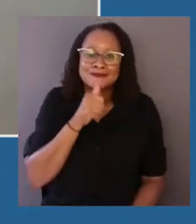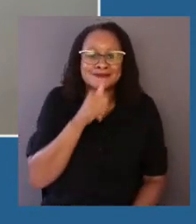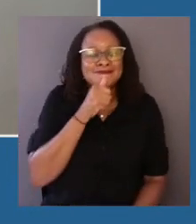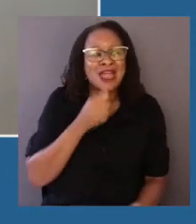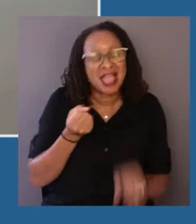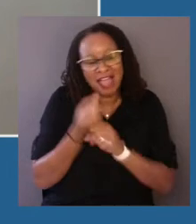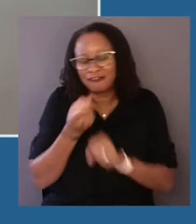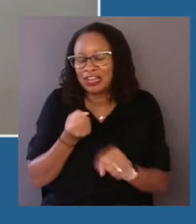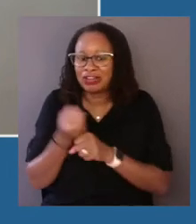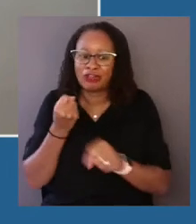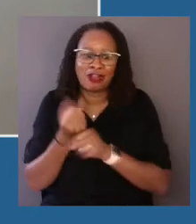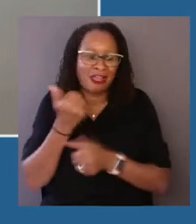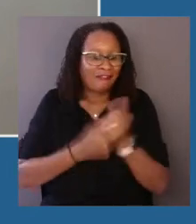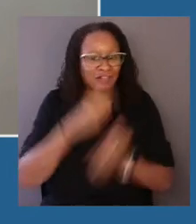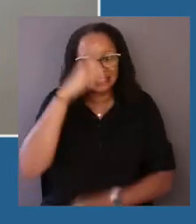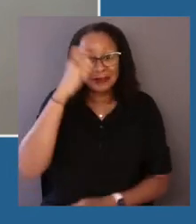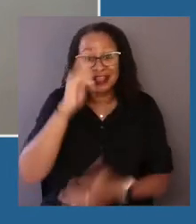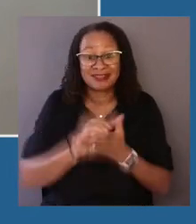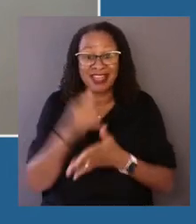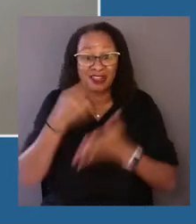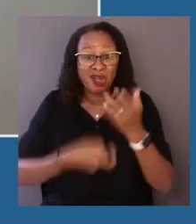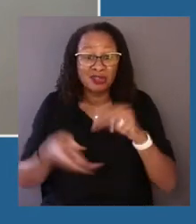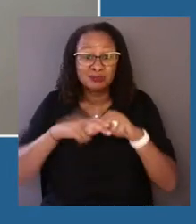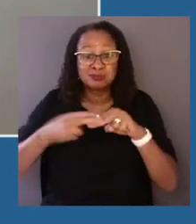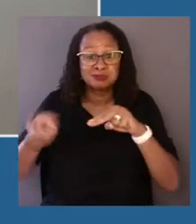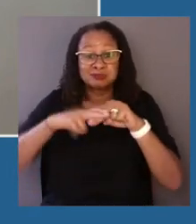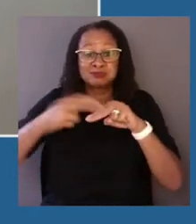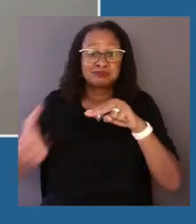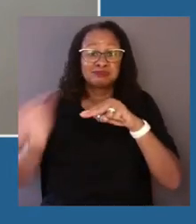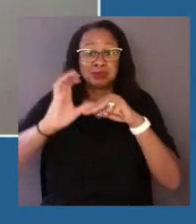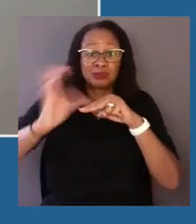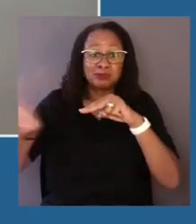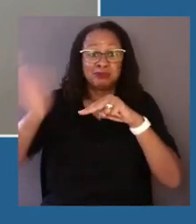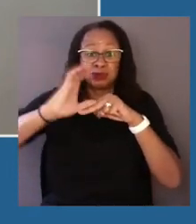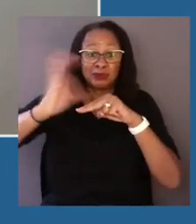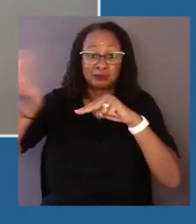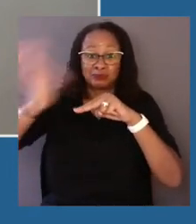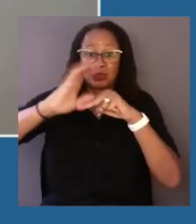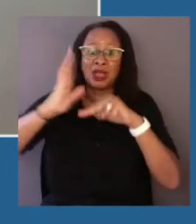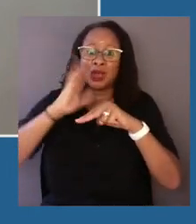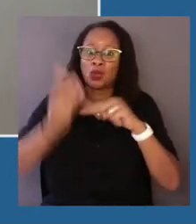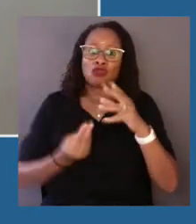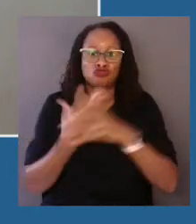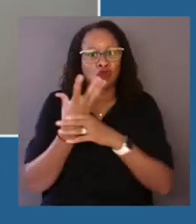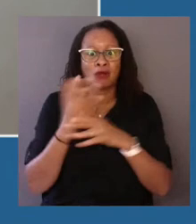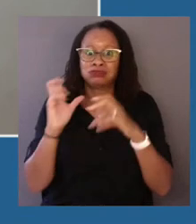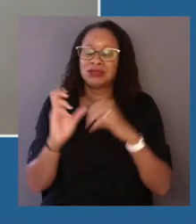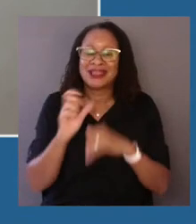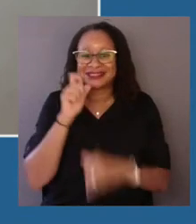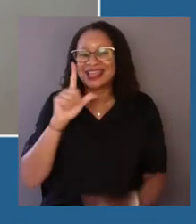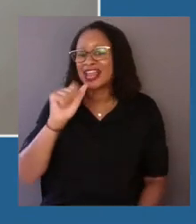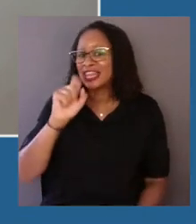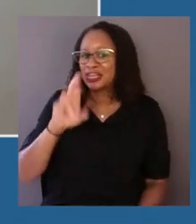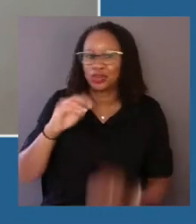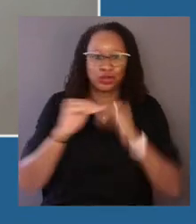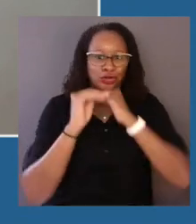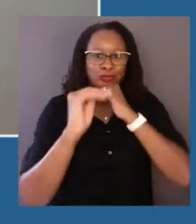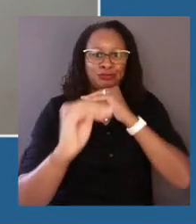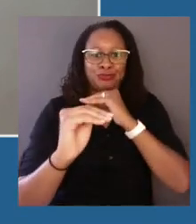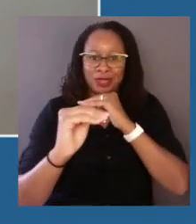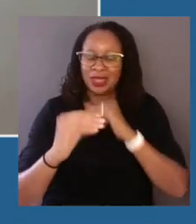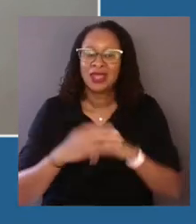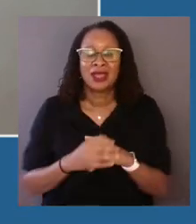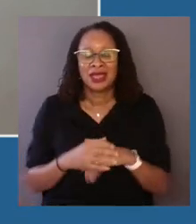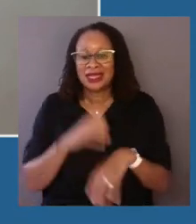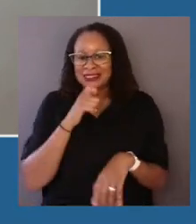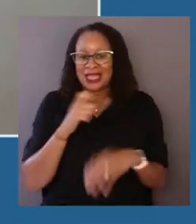summer, these costs are projected to grow exponentially in the future. It's not a linear problem. It's not like, you know, every